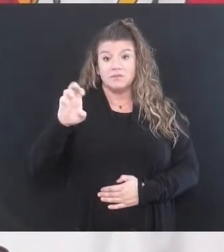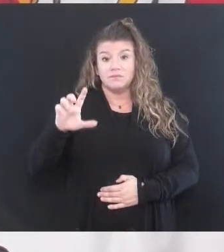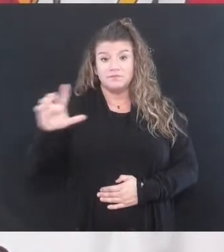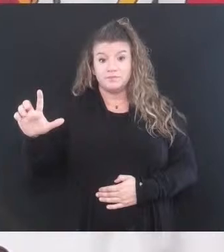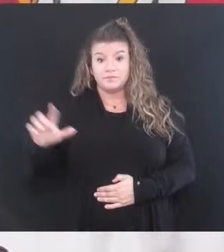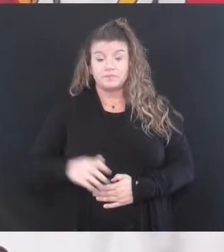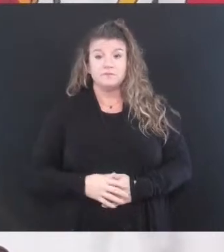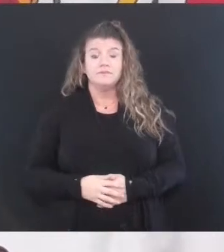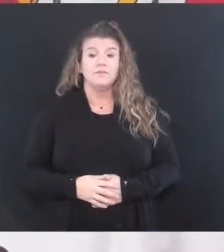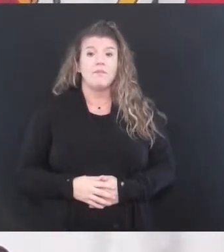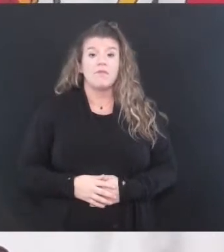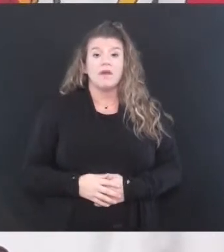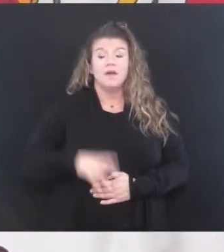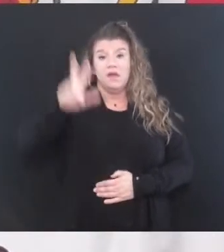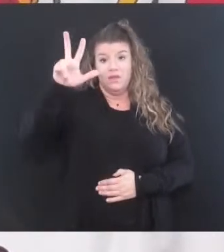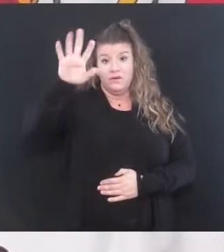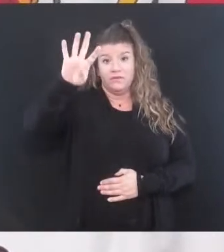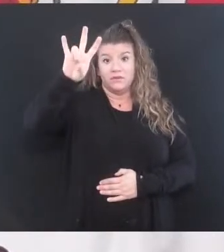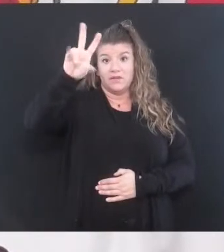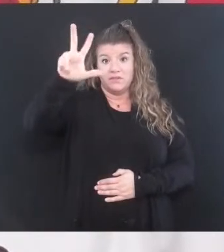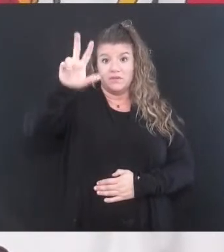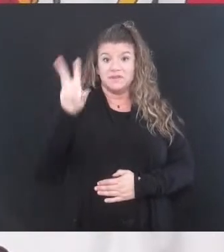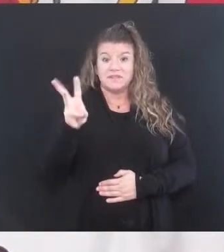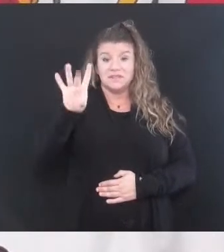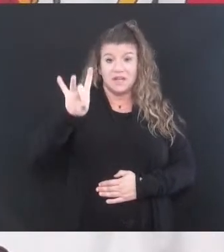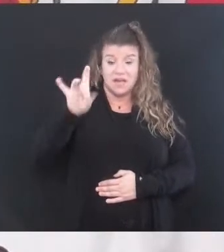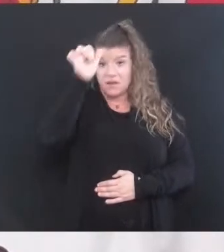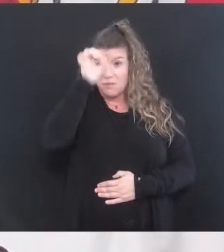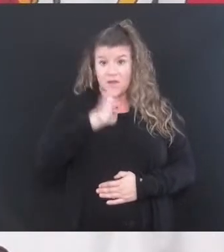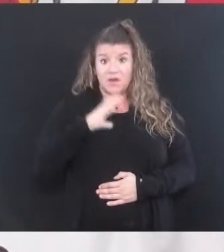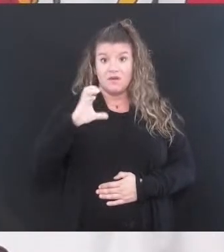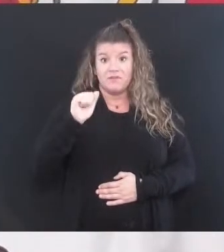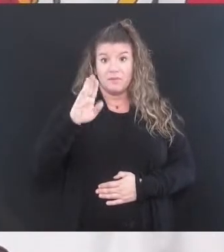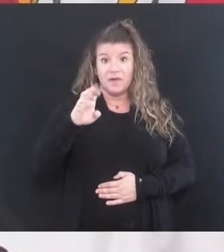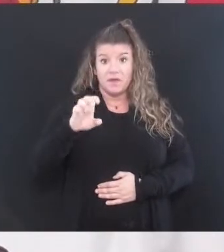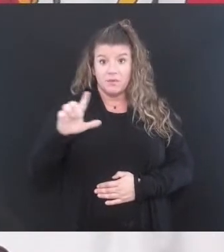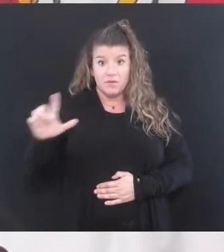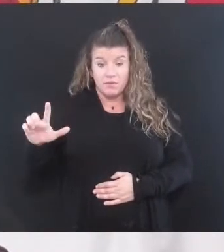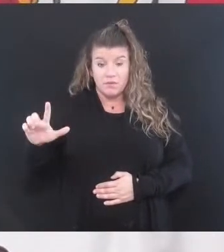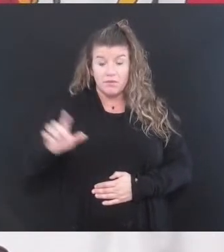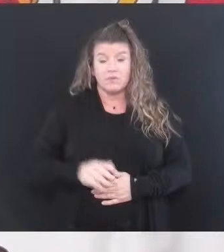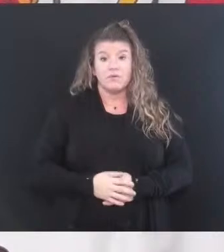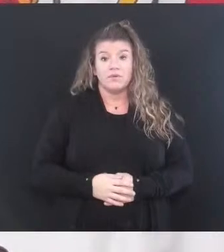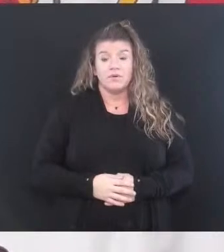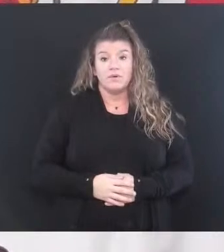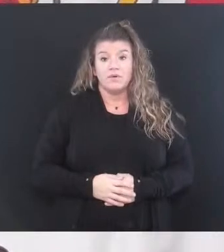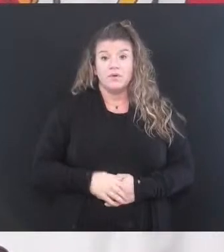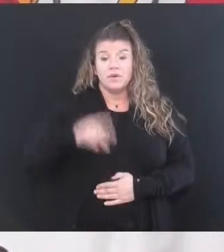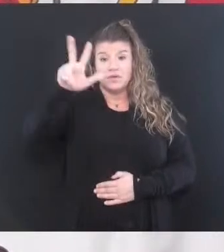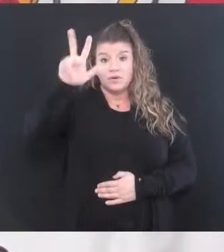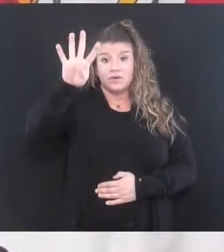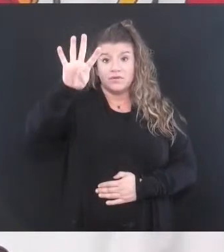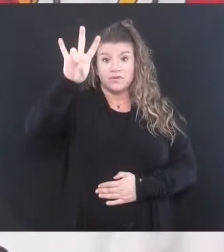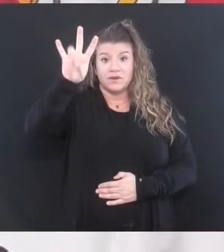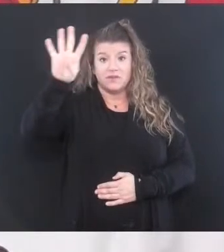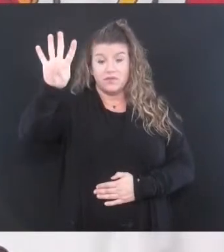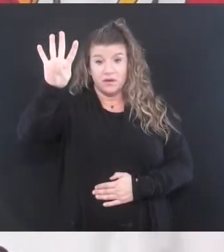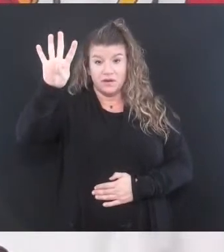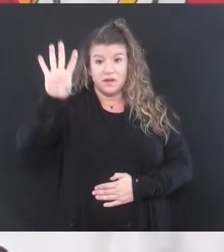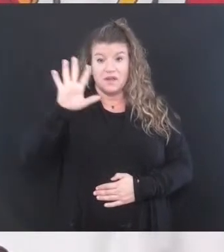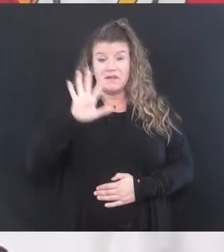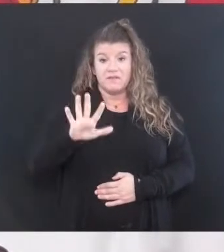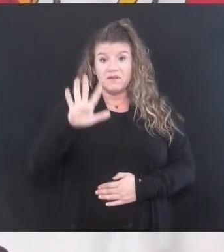Our 3,473rd death, a 68-year-old male from Cabell County. Our 3,474th death